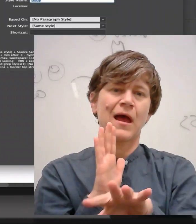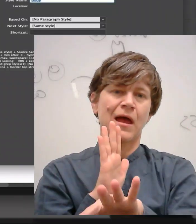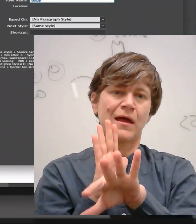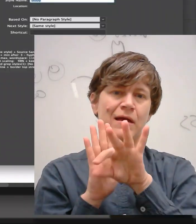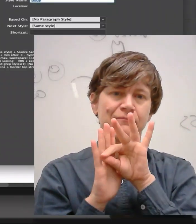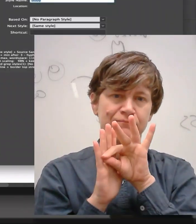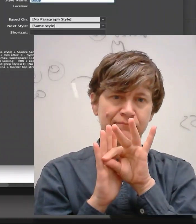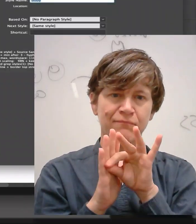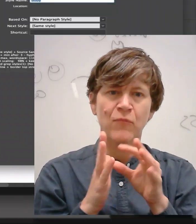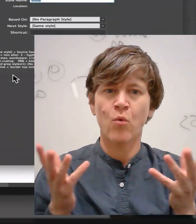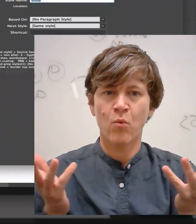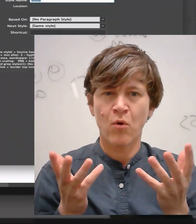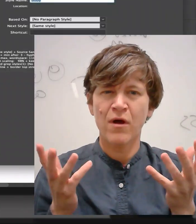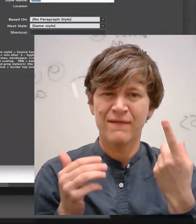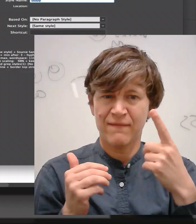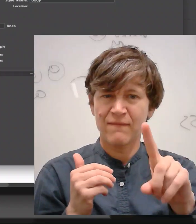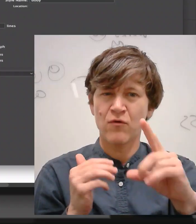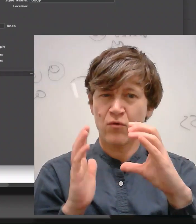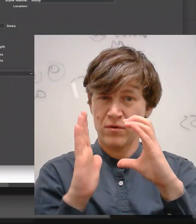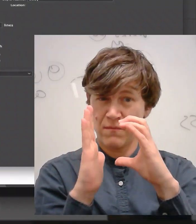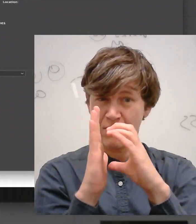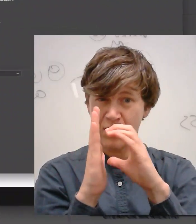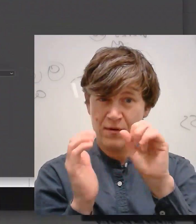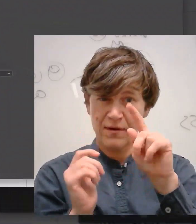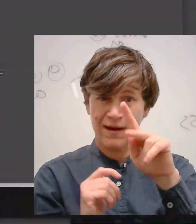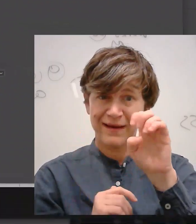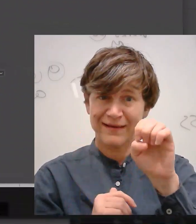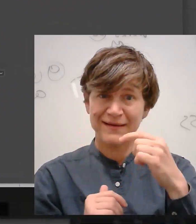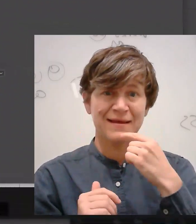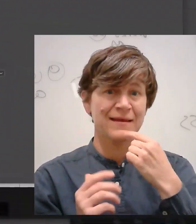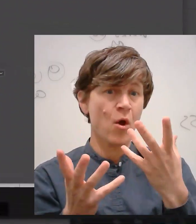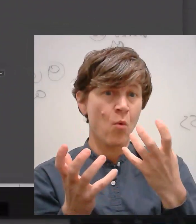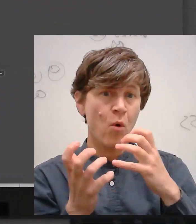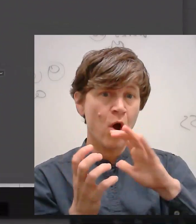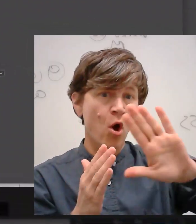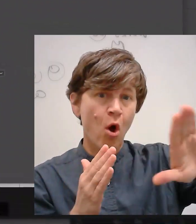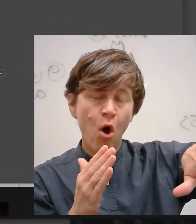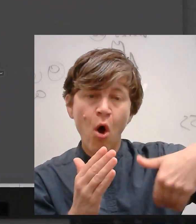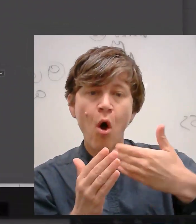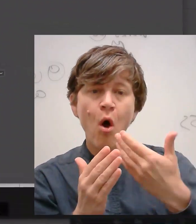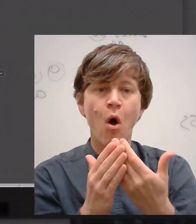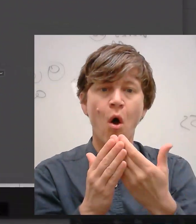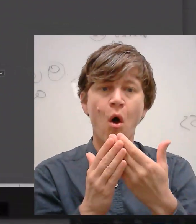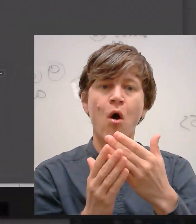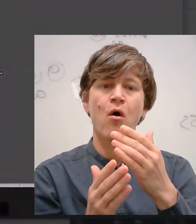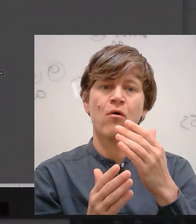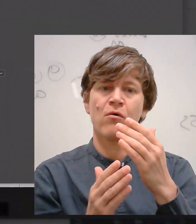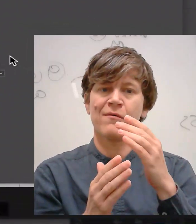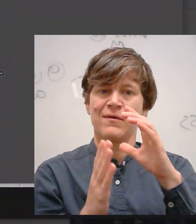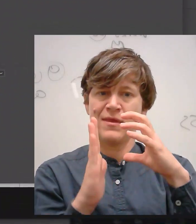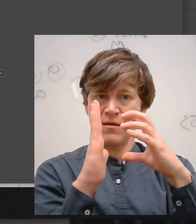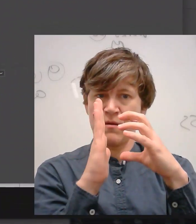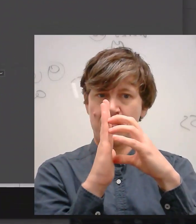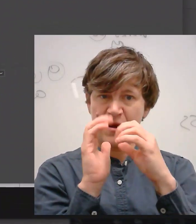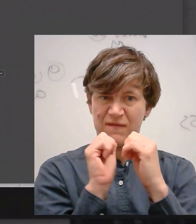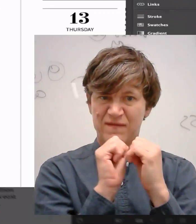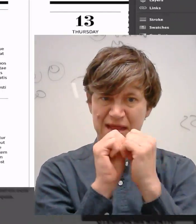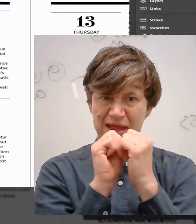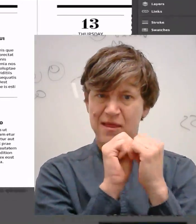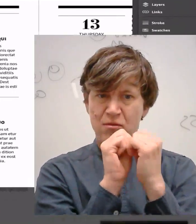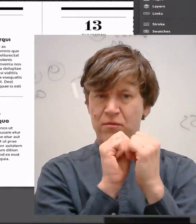applied to the paragraph style. I've said that I want all the lines in the paragraph to be kept together,